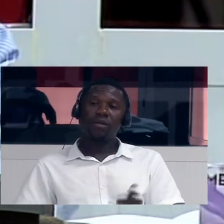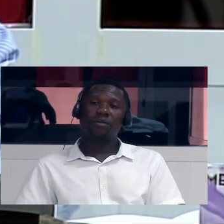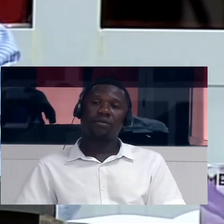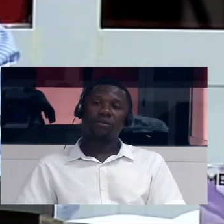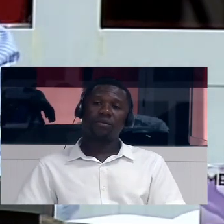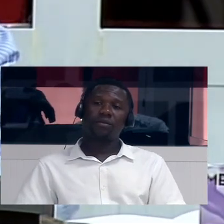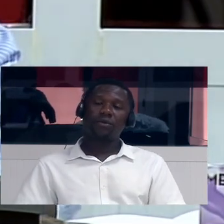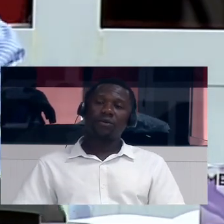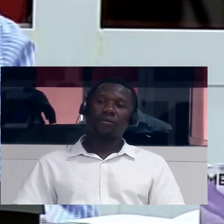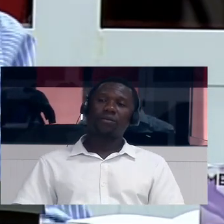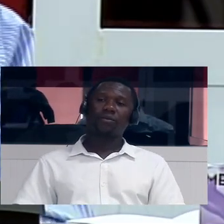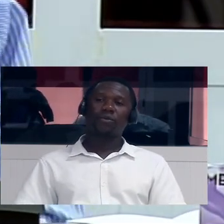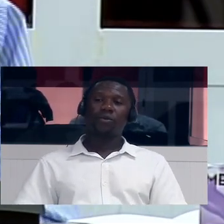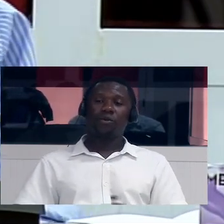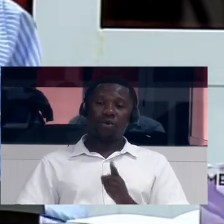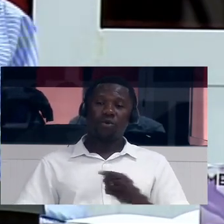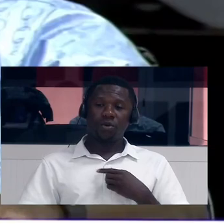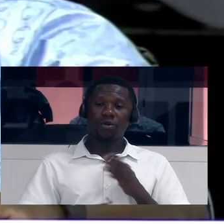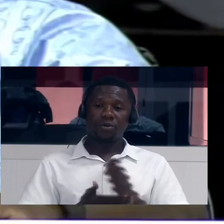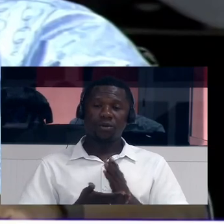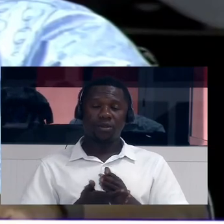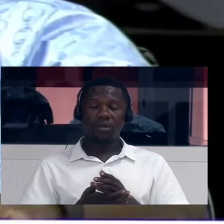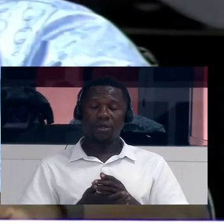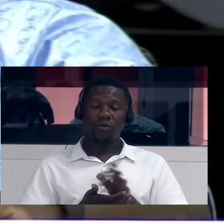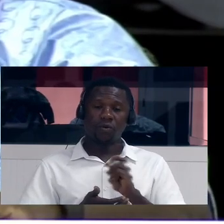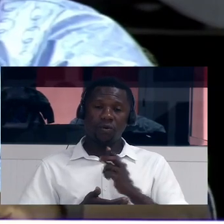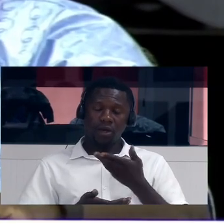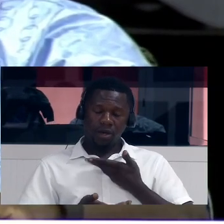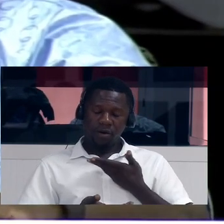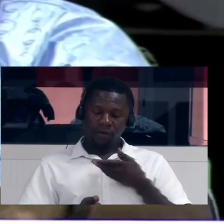But it was, according to the evidence we have,